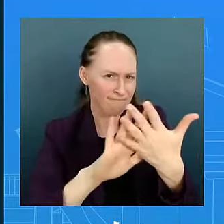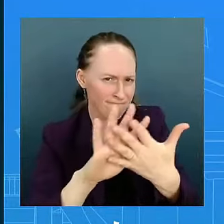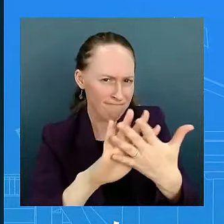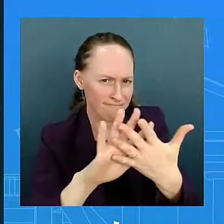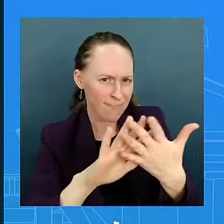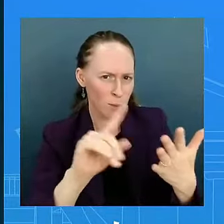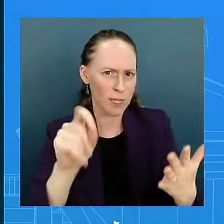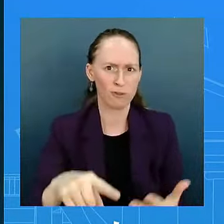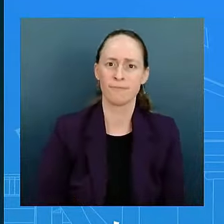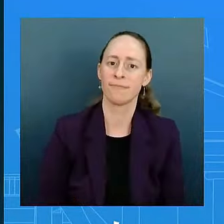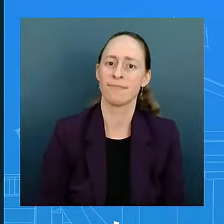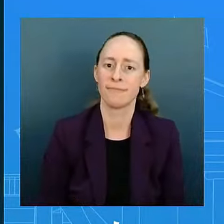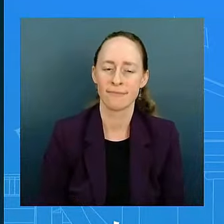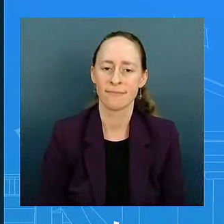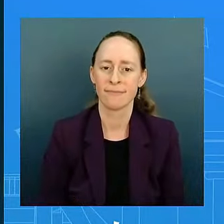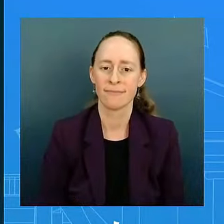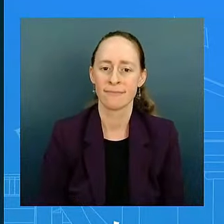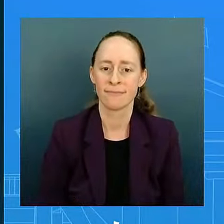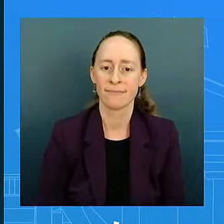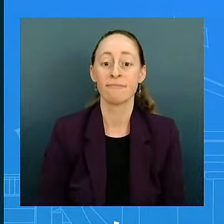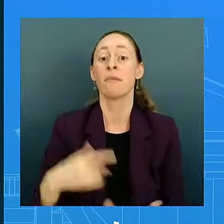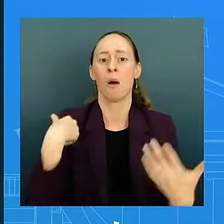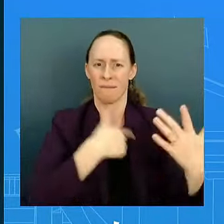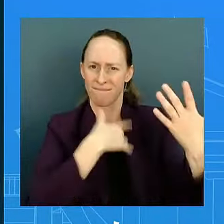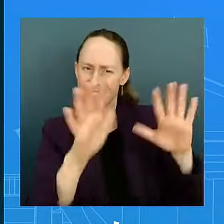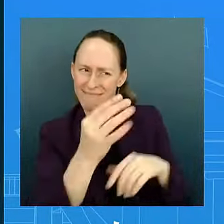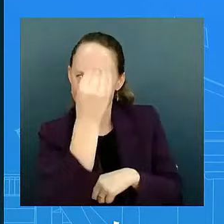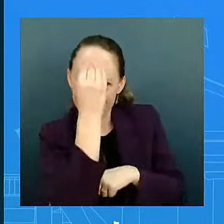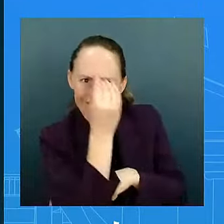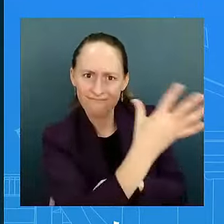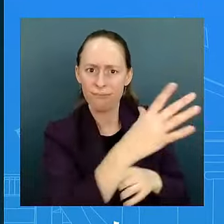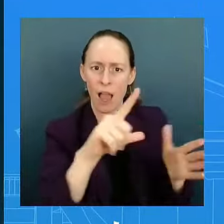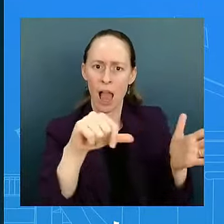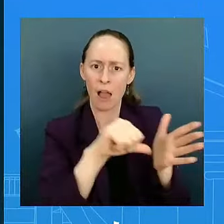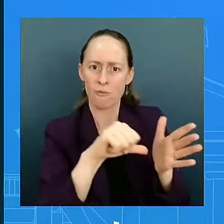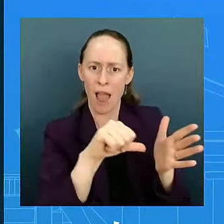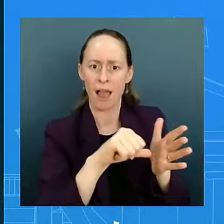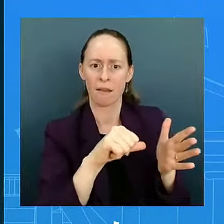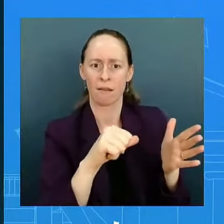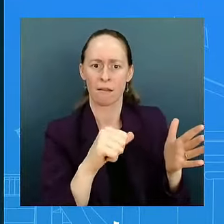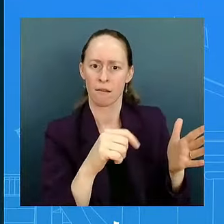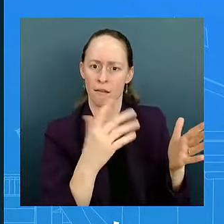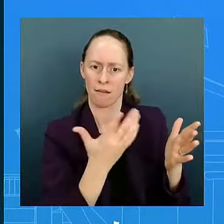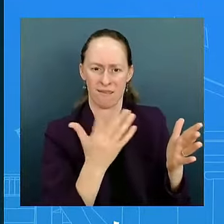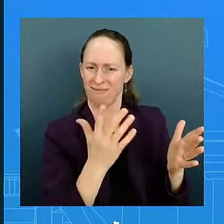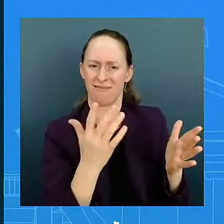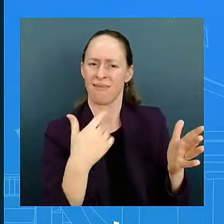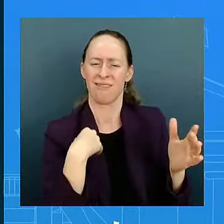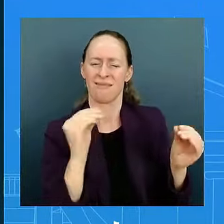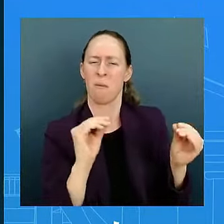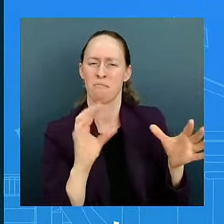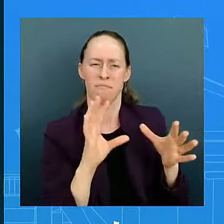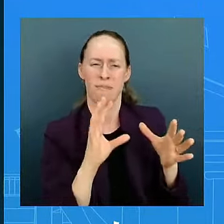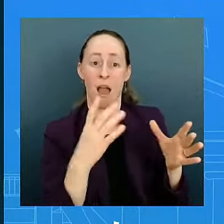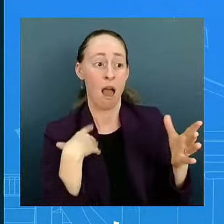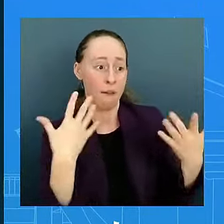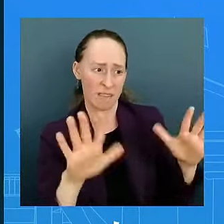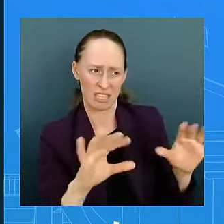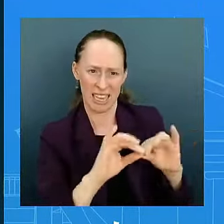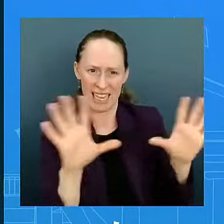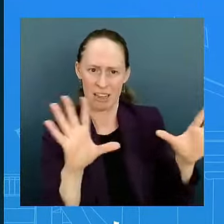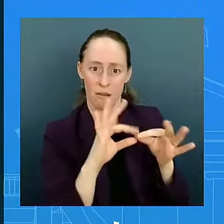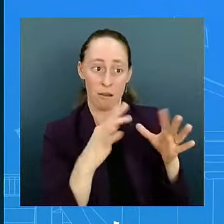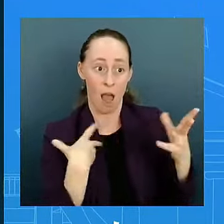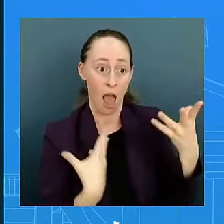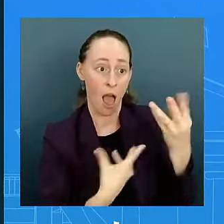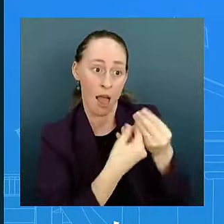not certainly going to comment from here on the messages or our channels. That's not what I'm going to do from here. What I will say is that we've been clear that we